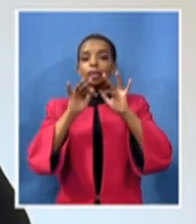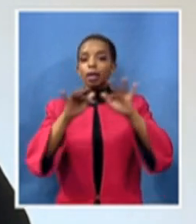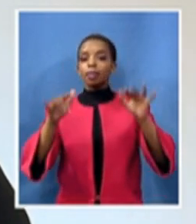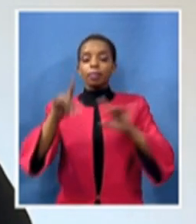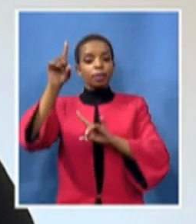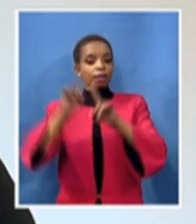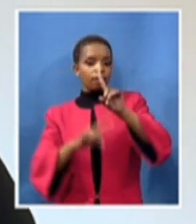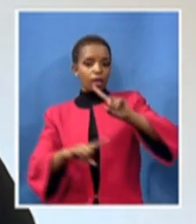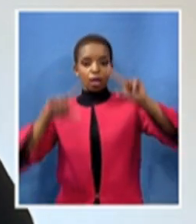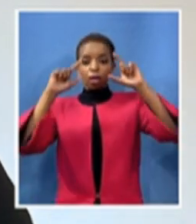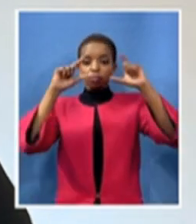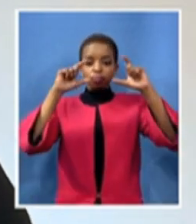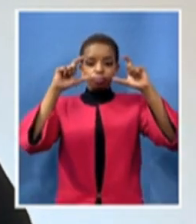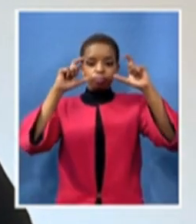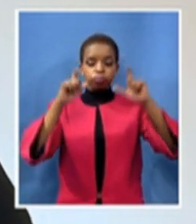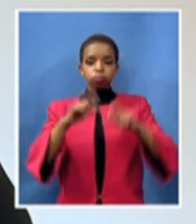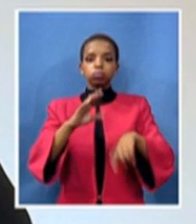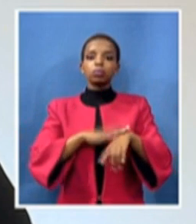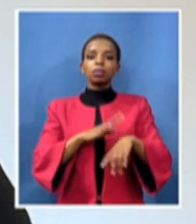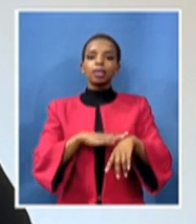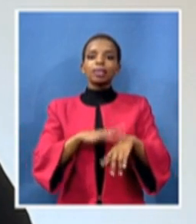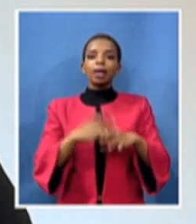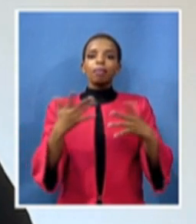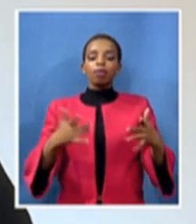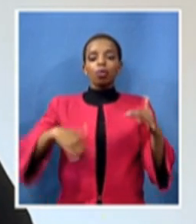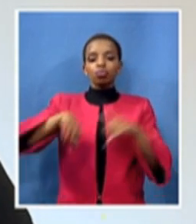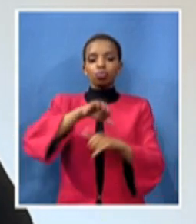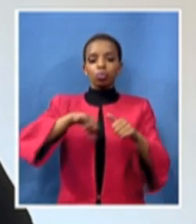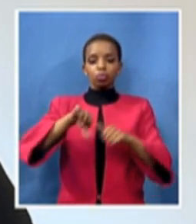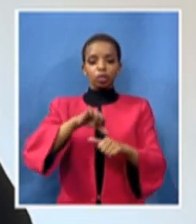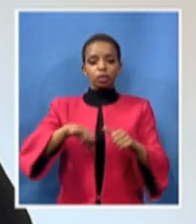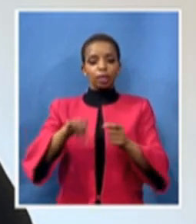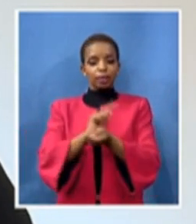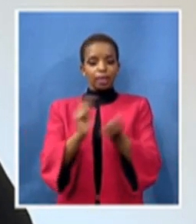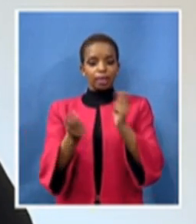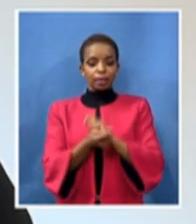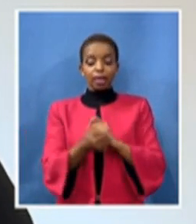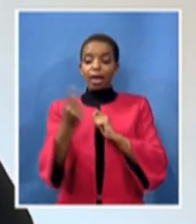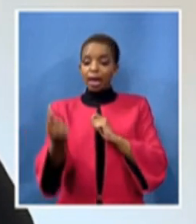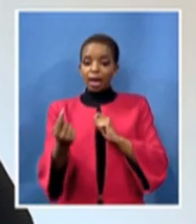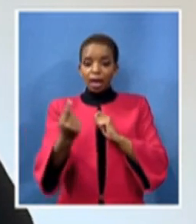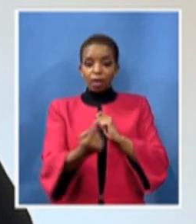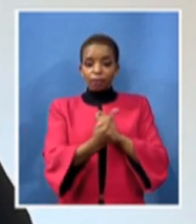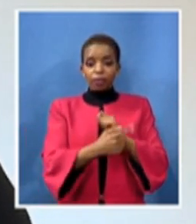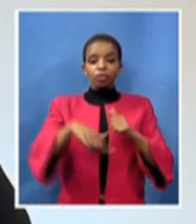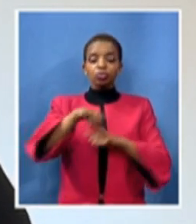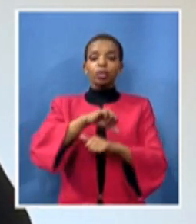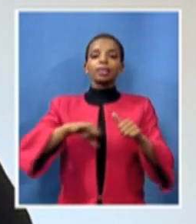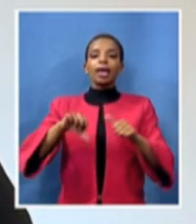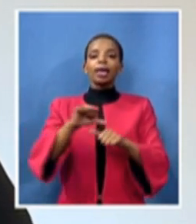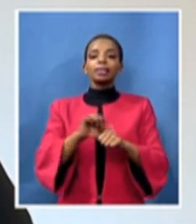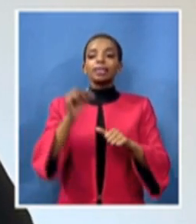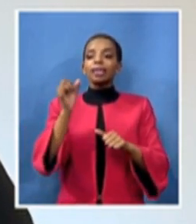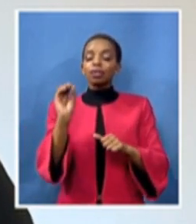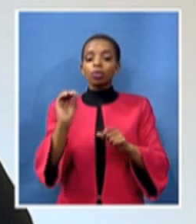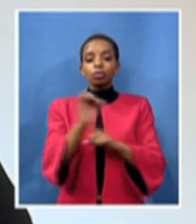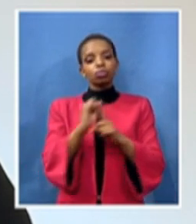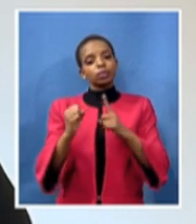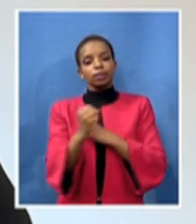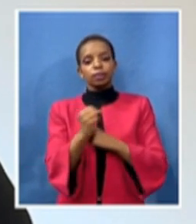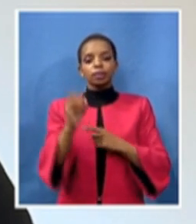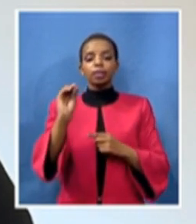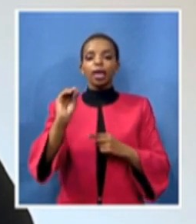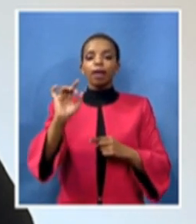social change. Every society has its protectors of status quo and its fraternities of